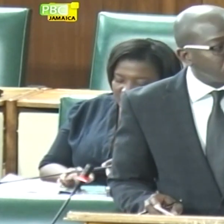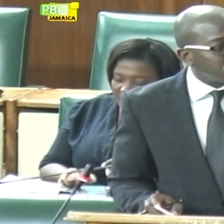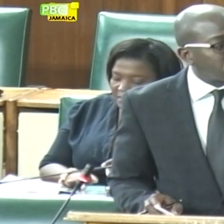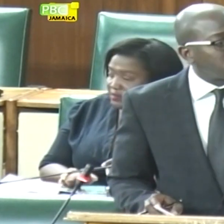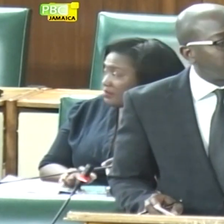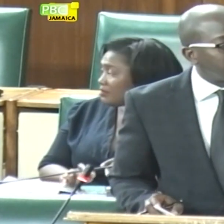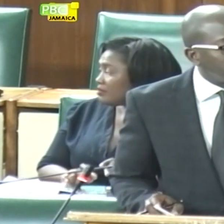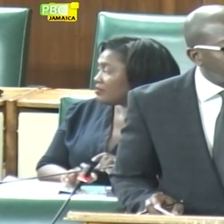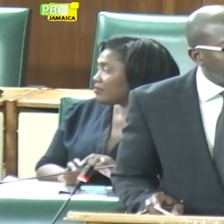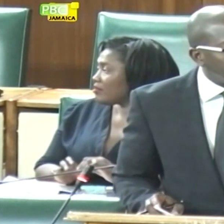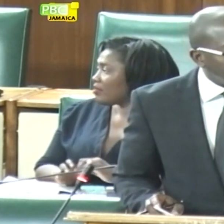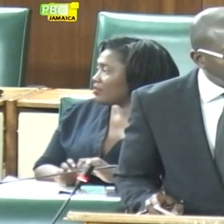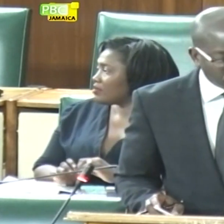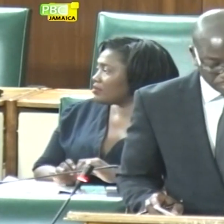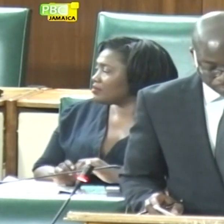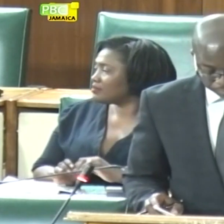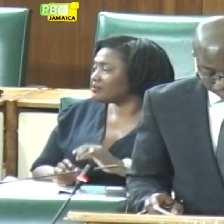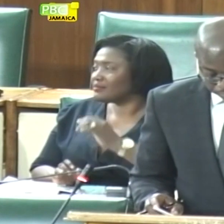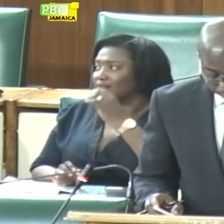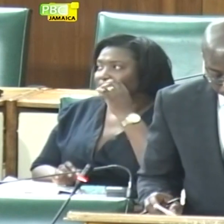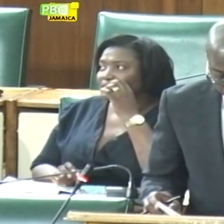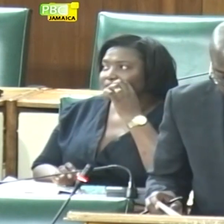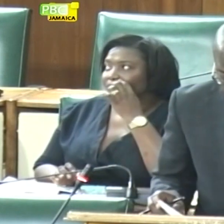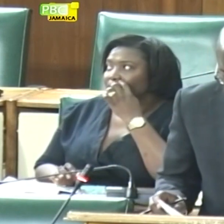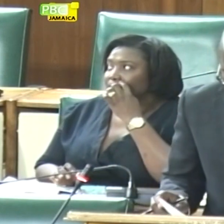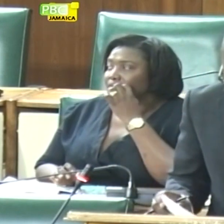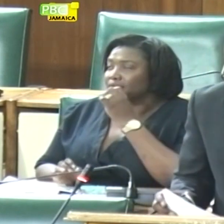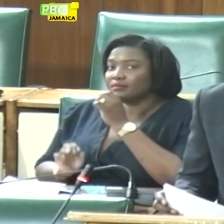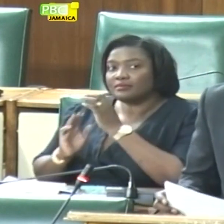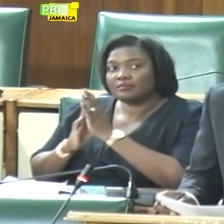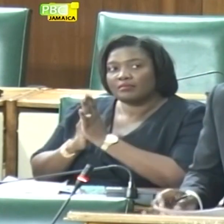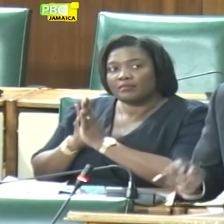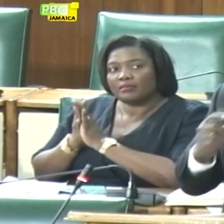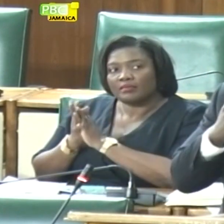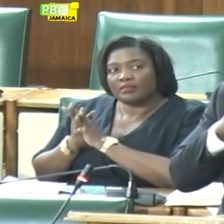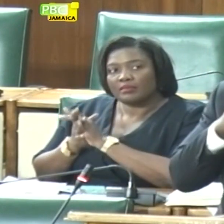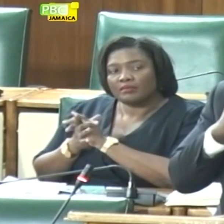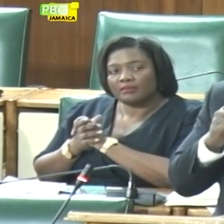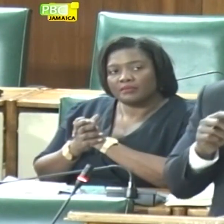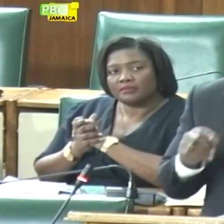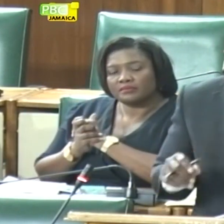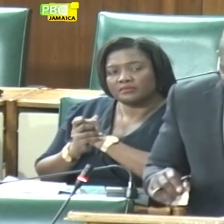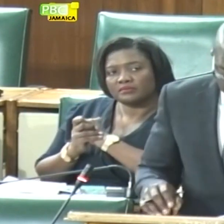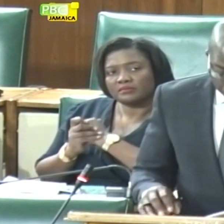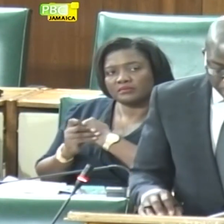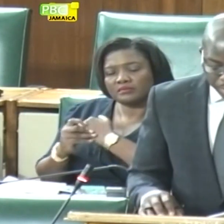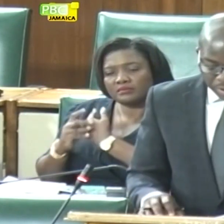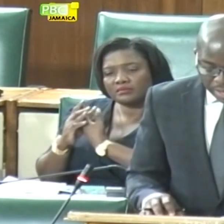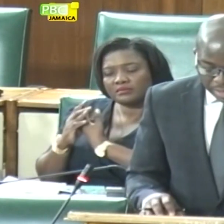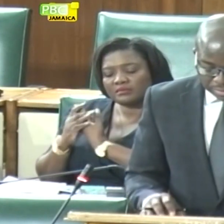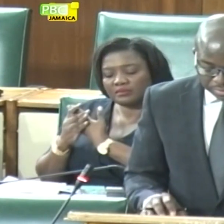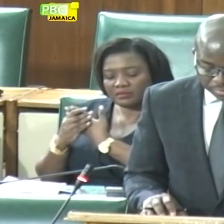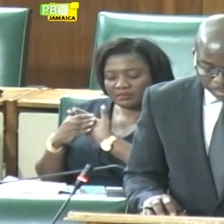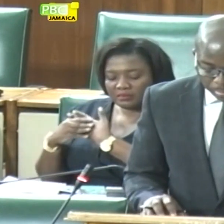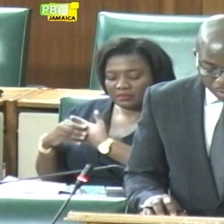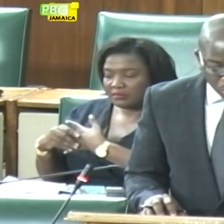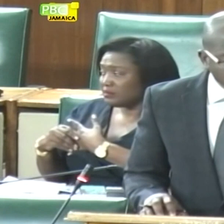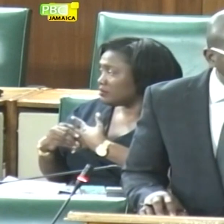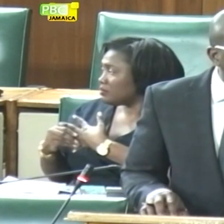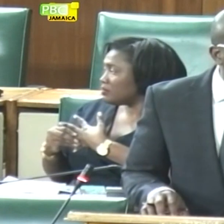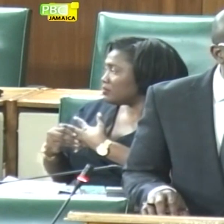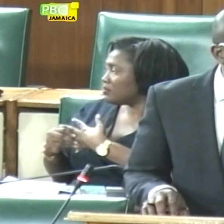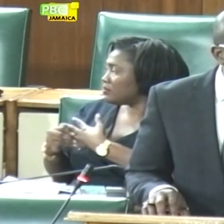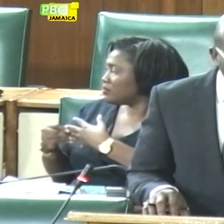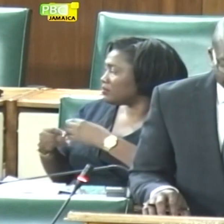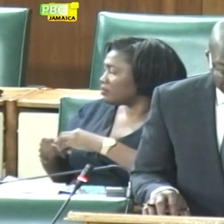given retrospective effect. Mr. President, Section 1 of the Primary Act